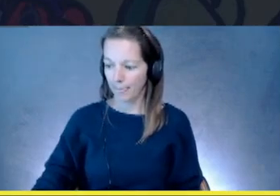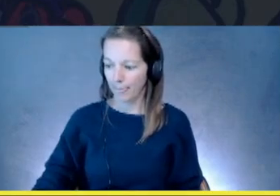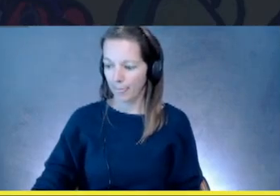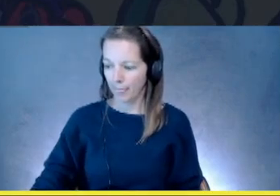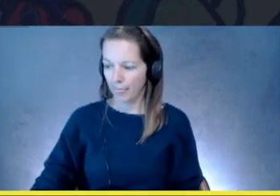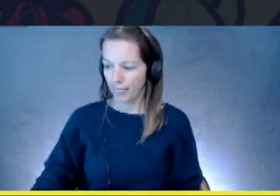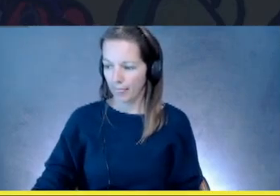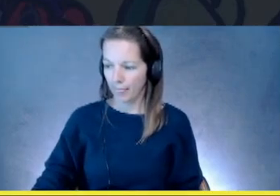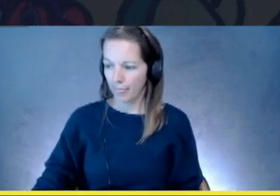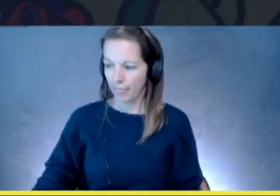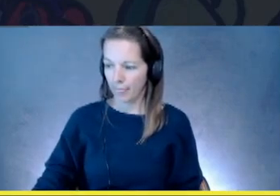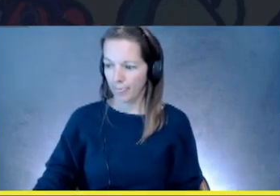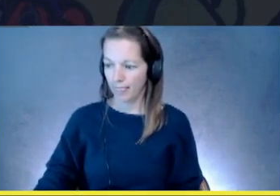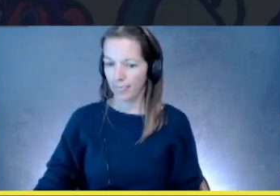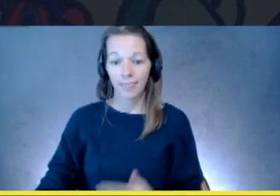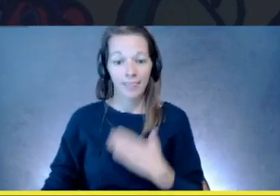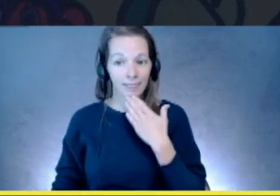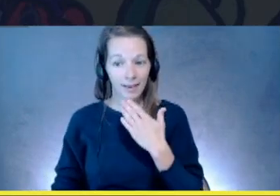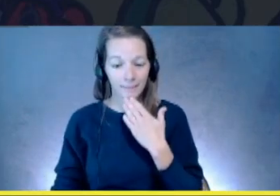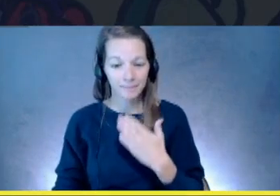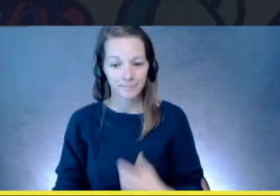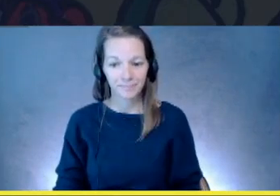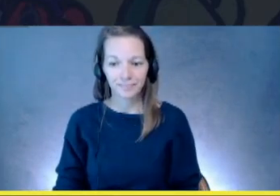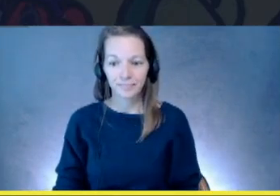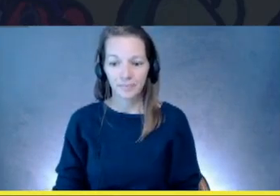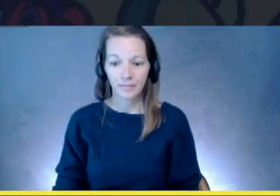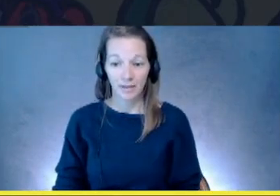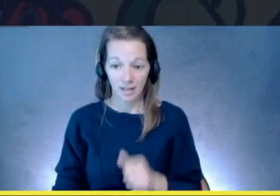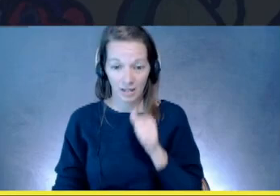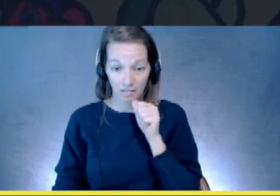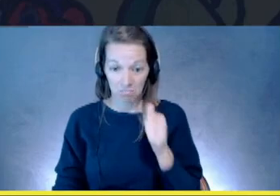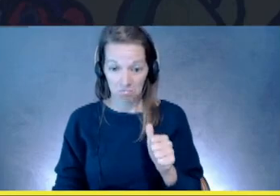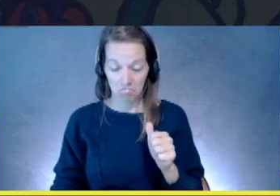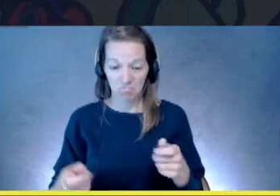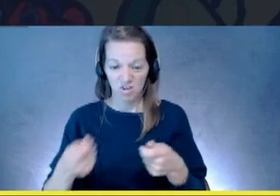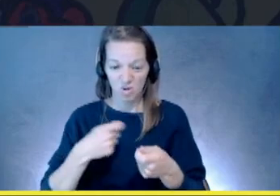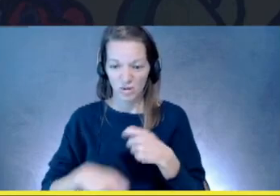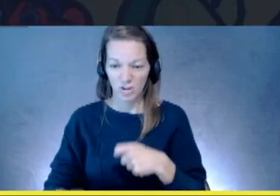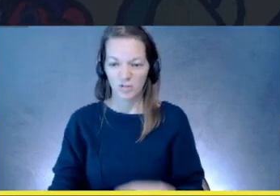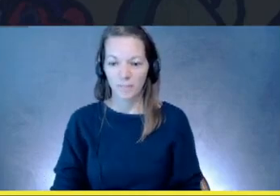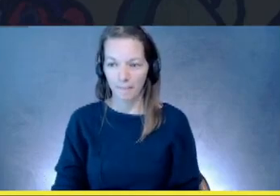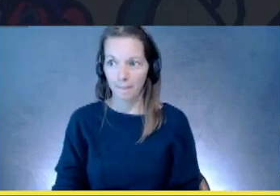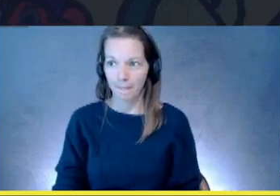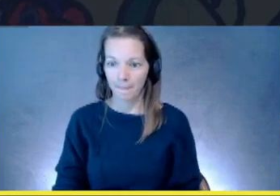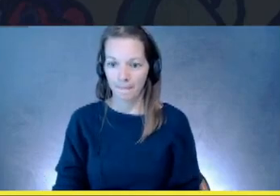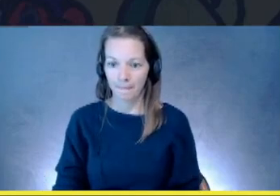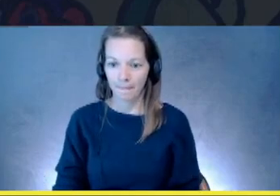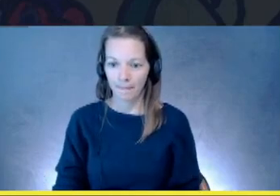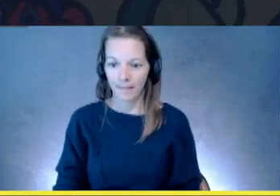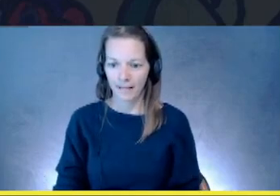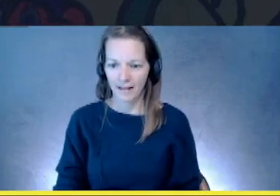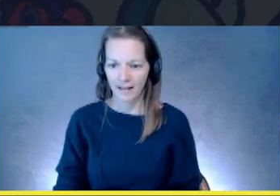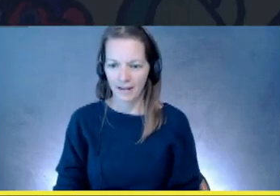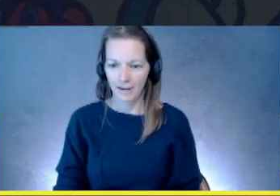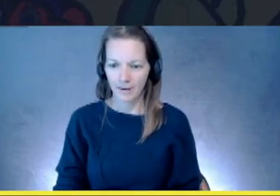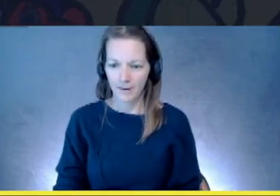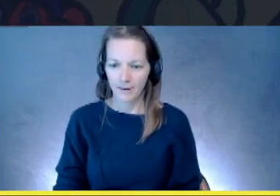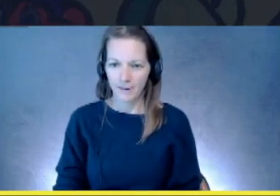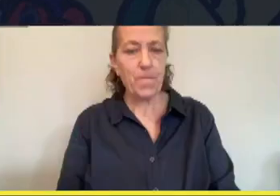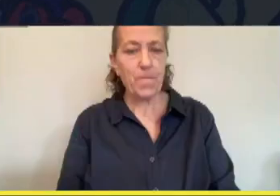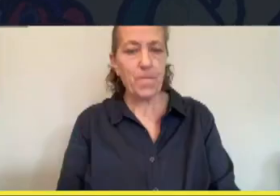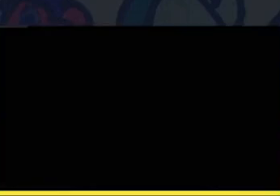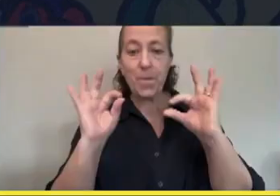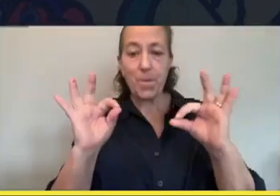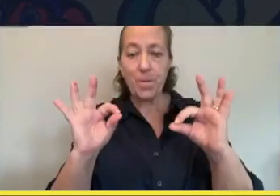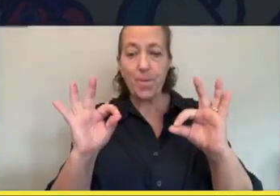Thank you so much, Javier. Can you all hear me? Yes. Okay, can we move to the next slide?